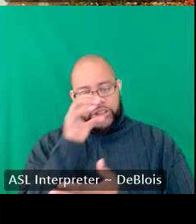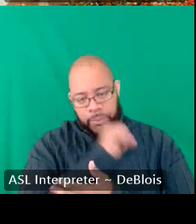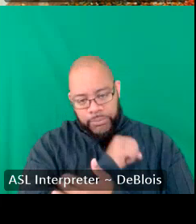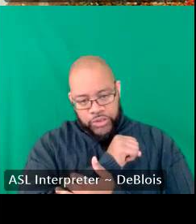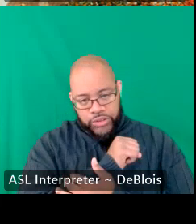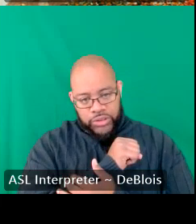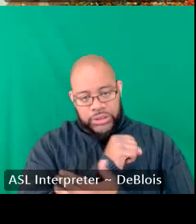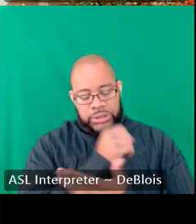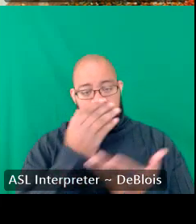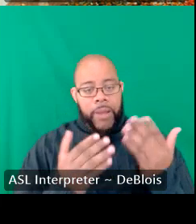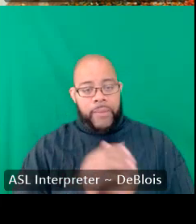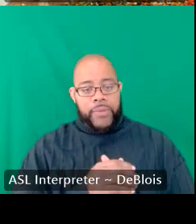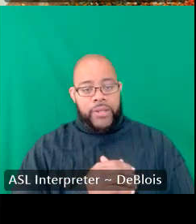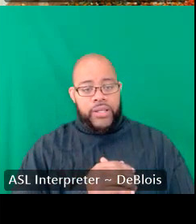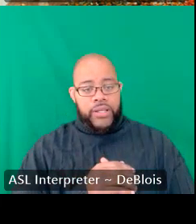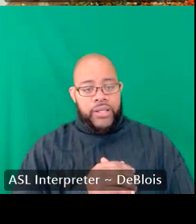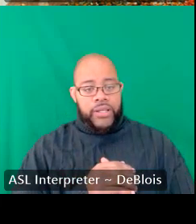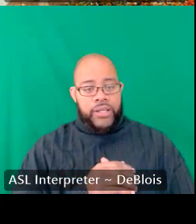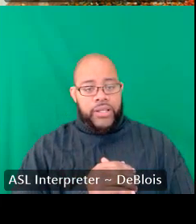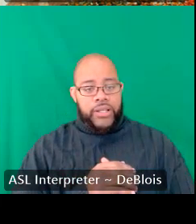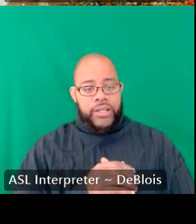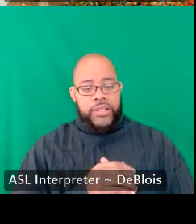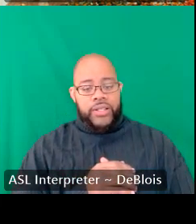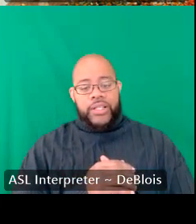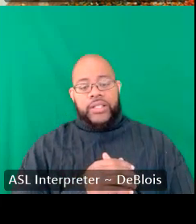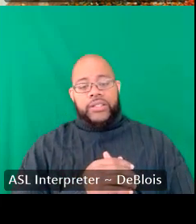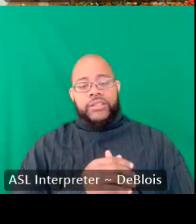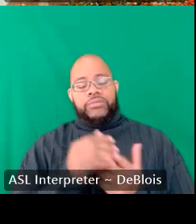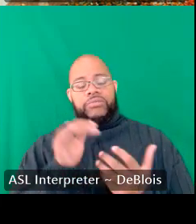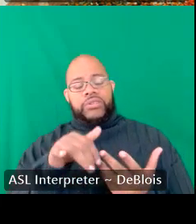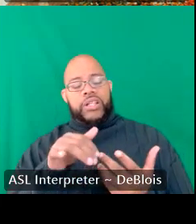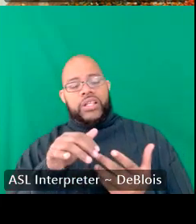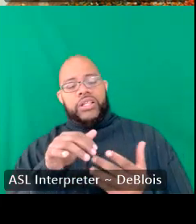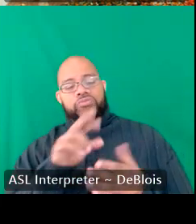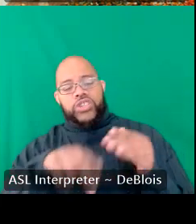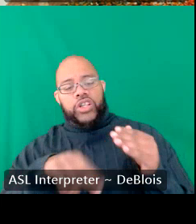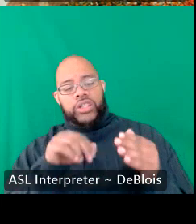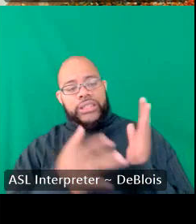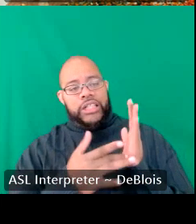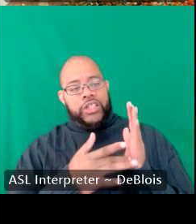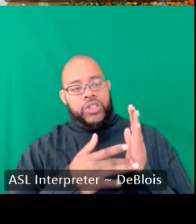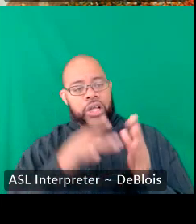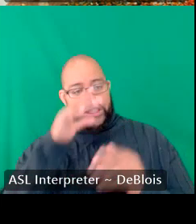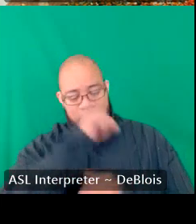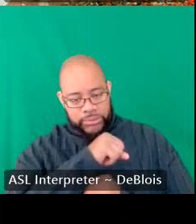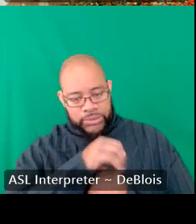be things in the program that result in technical re-estimates.